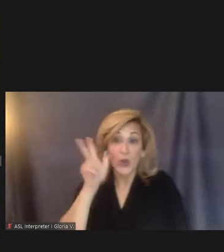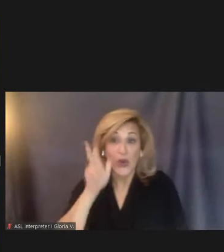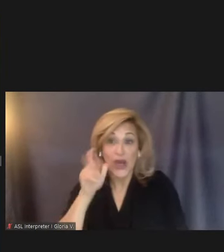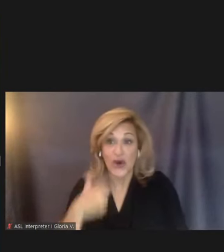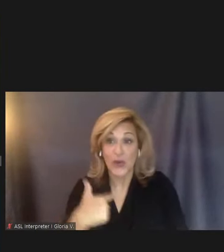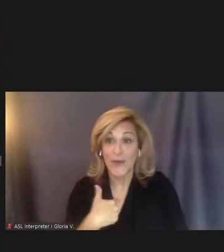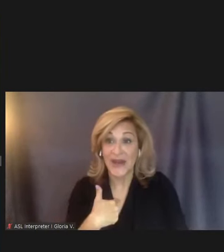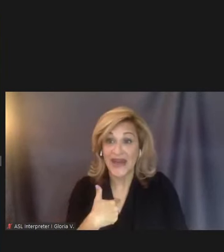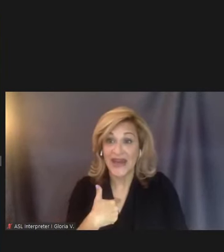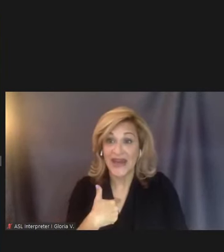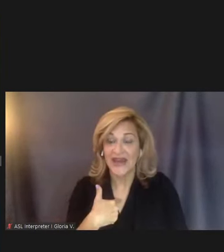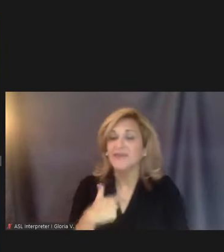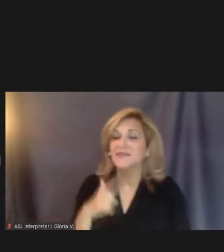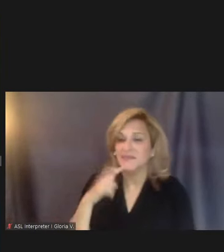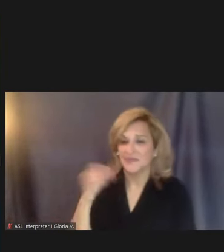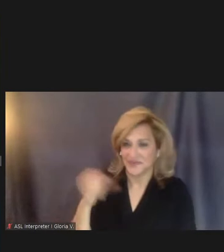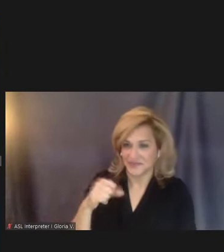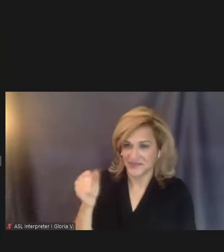Yes.